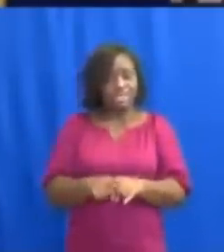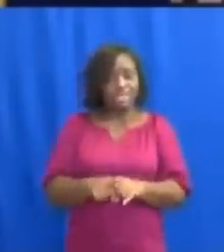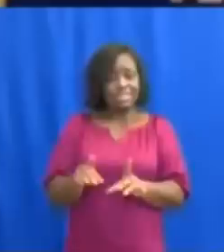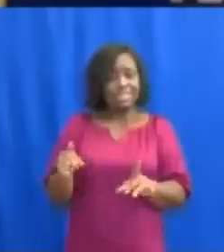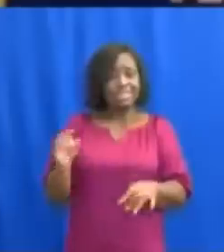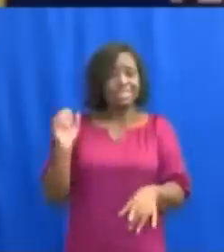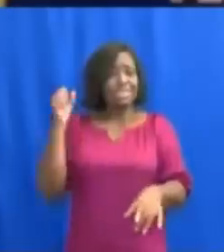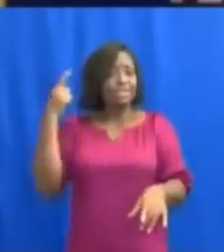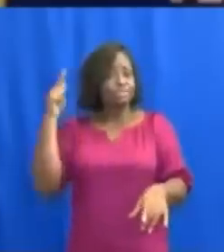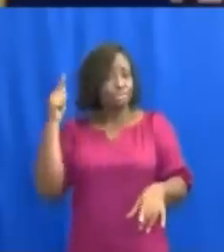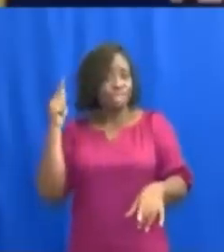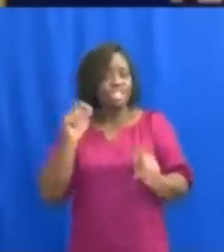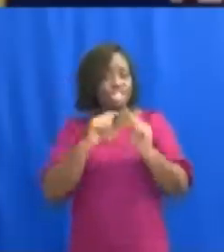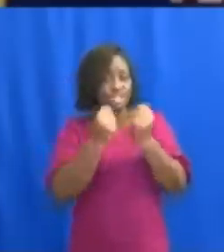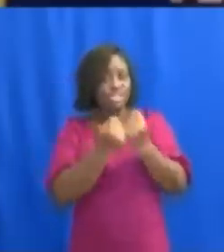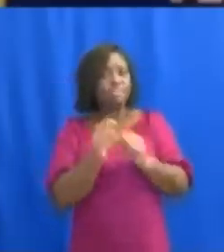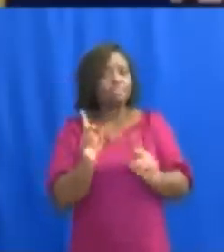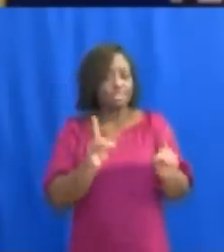le efe